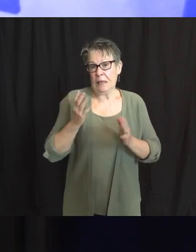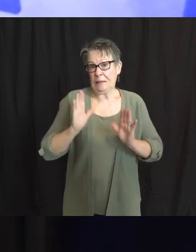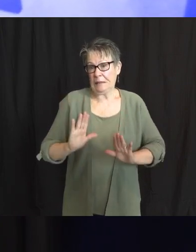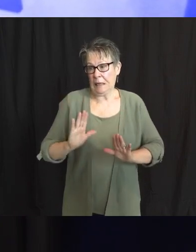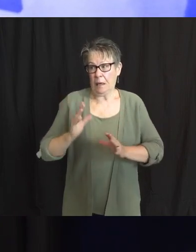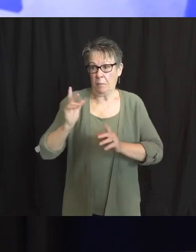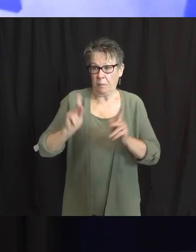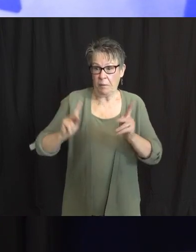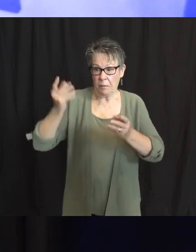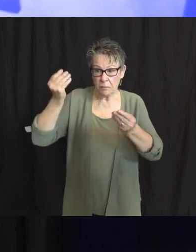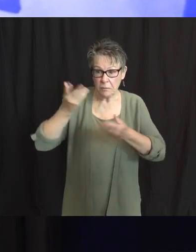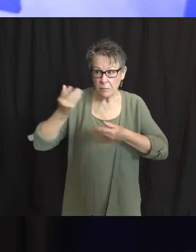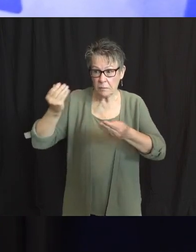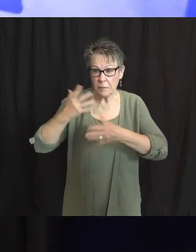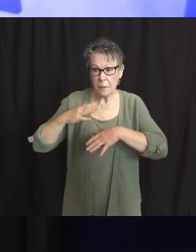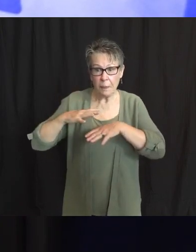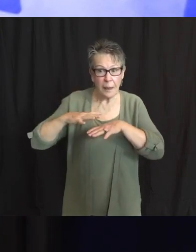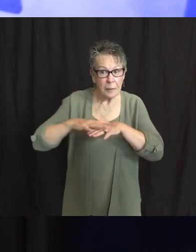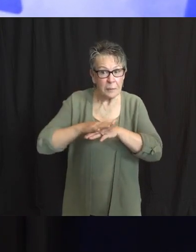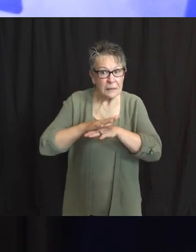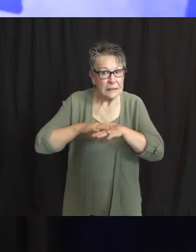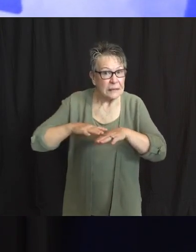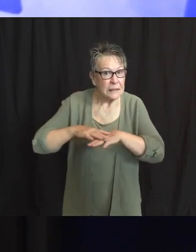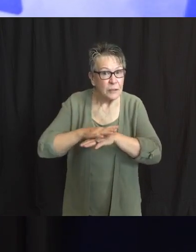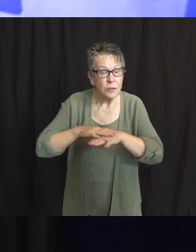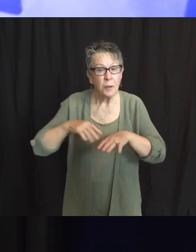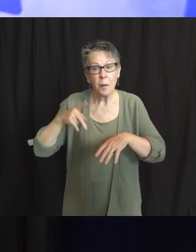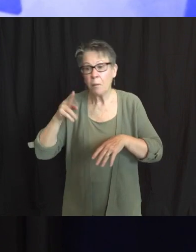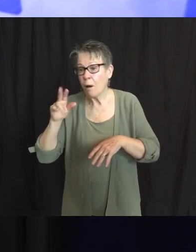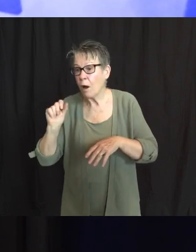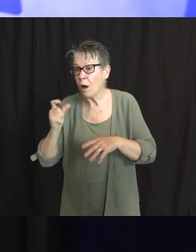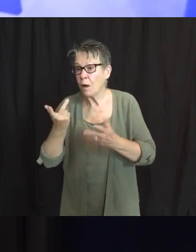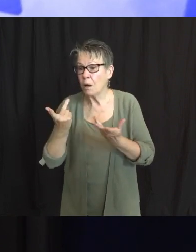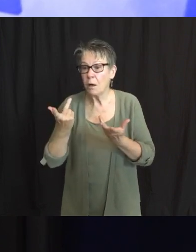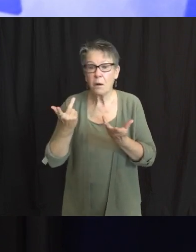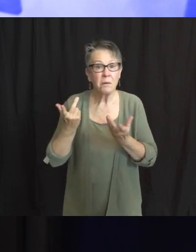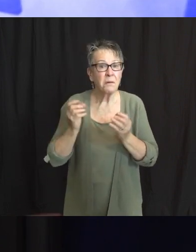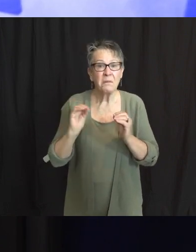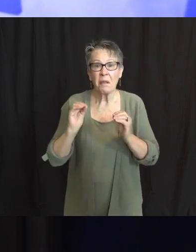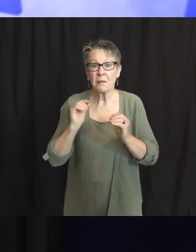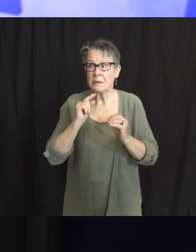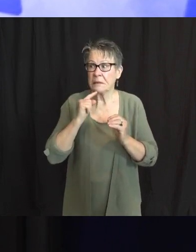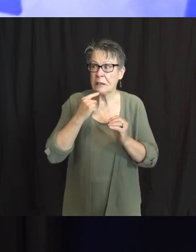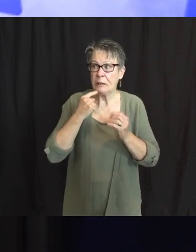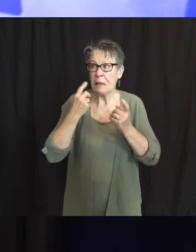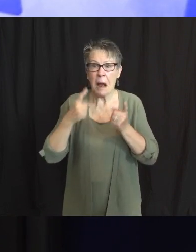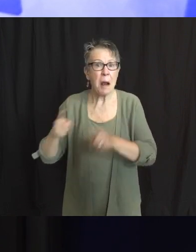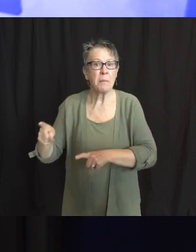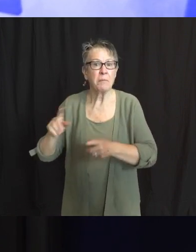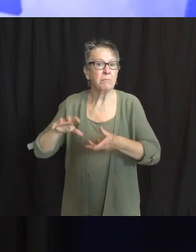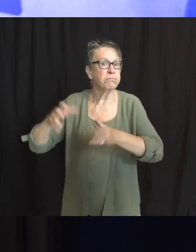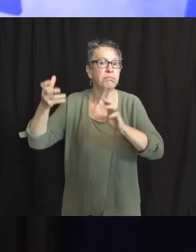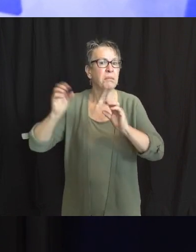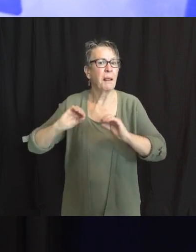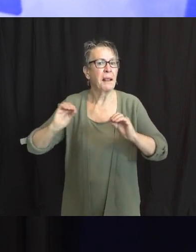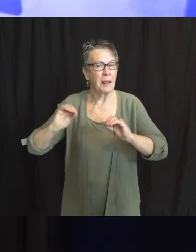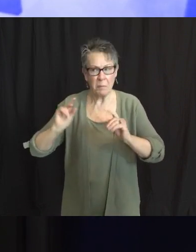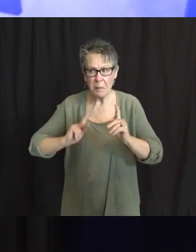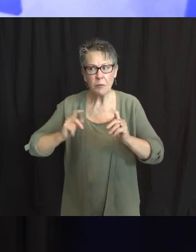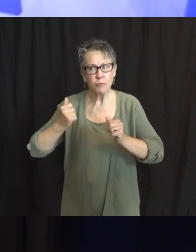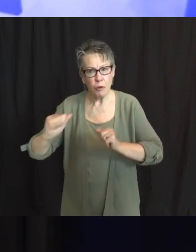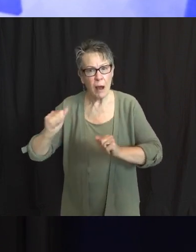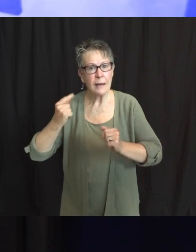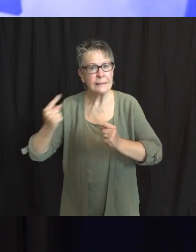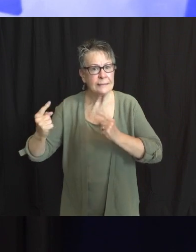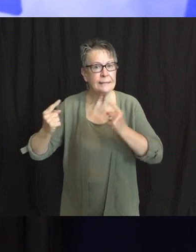nothing noteworthy there. Social distancing was in place, and it was relatively uneventful, if I could